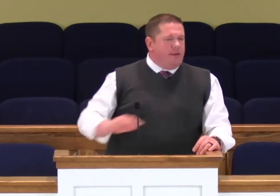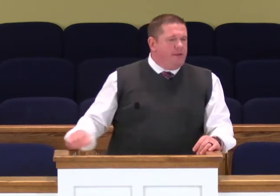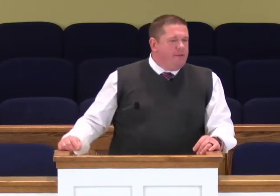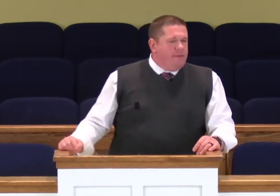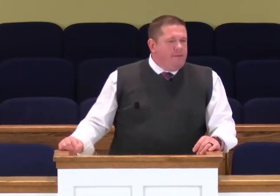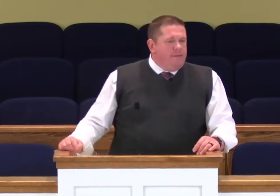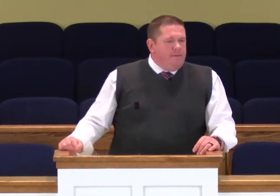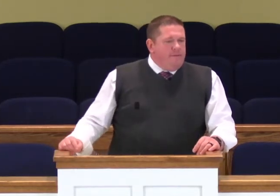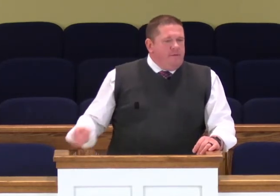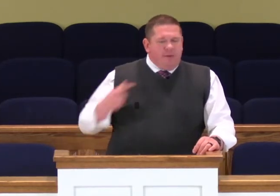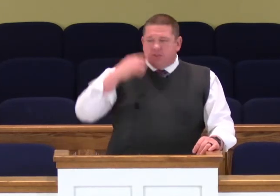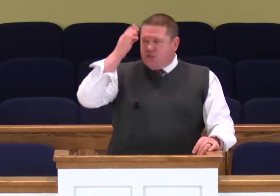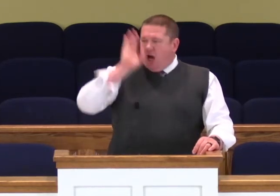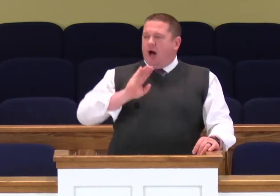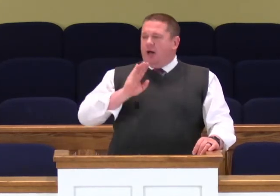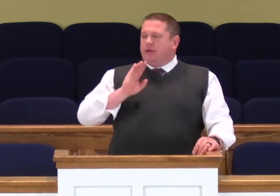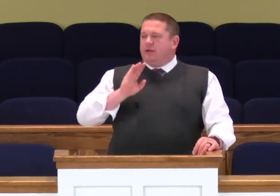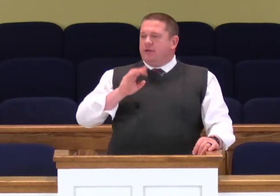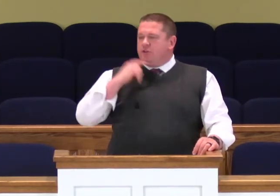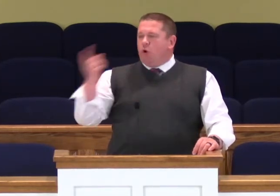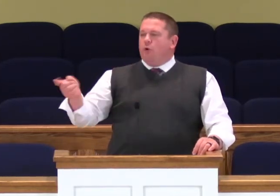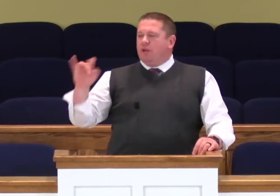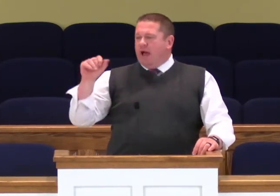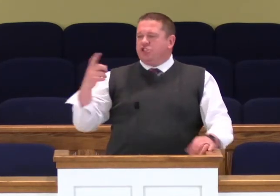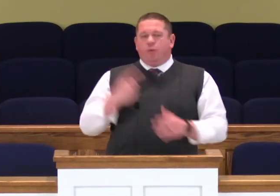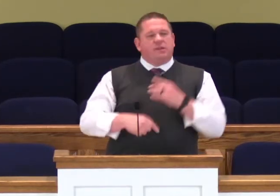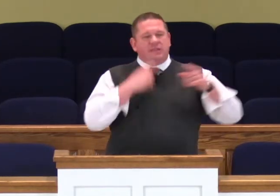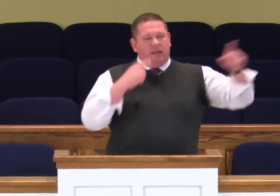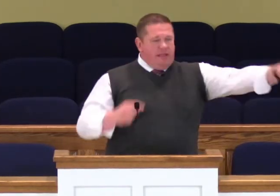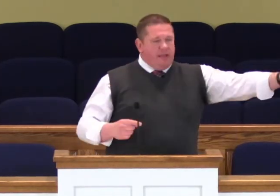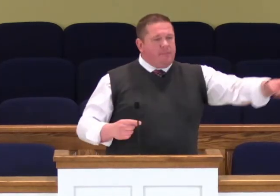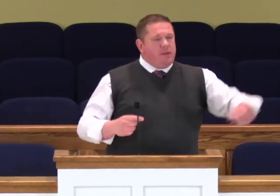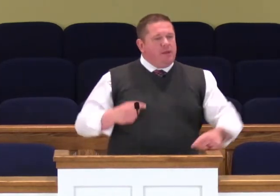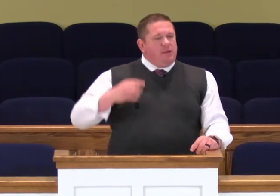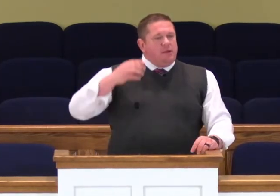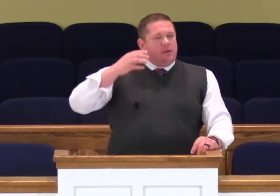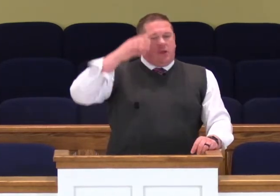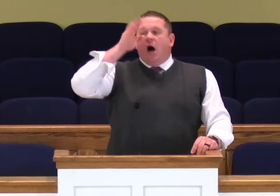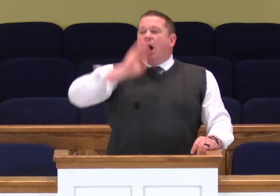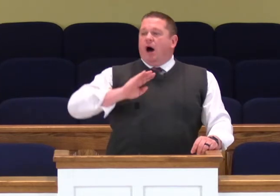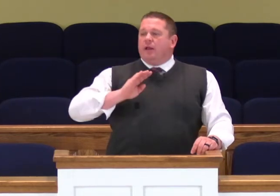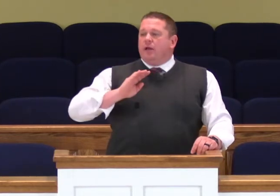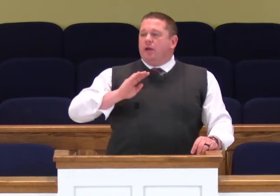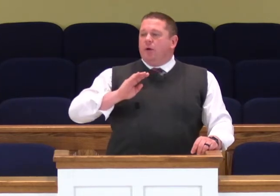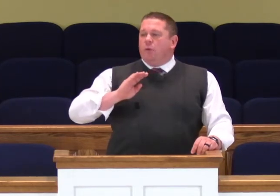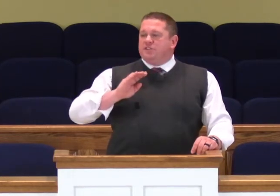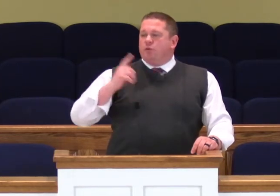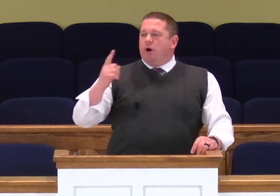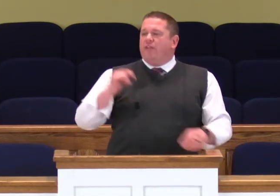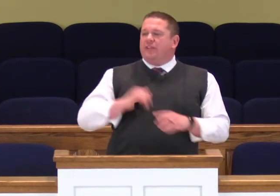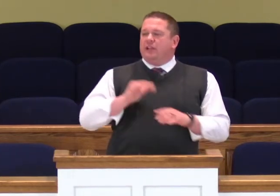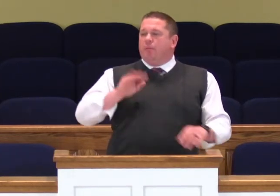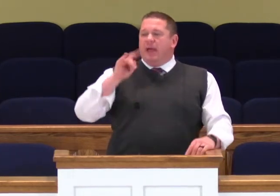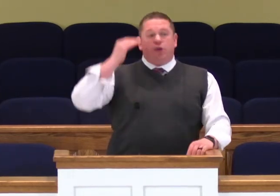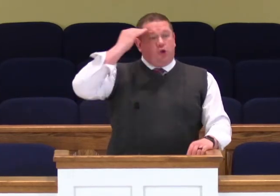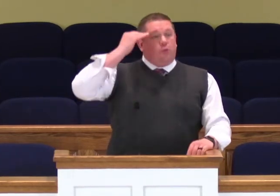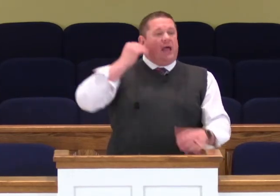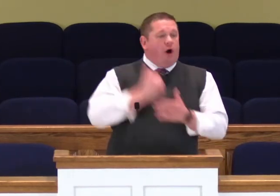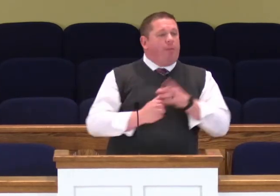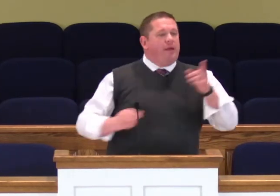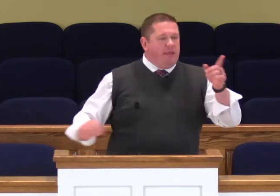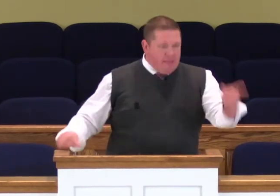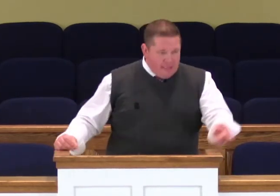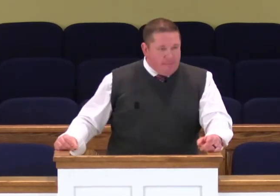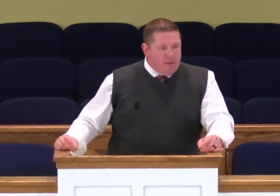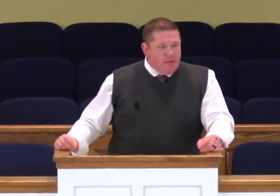God. Because God told Elisha what to tell him. God was the one that the little maid knew would